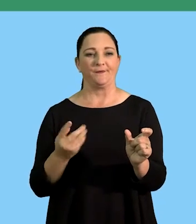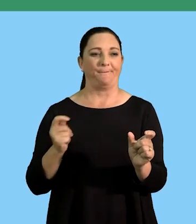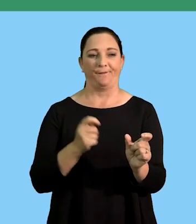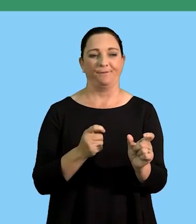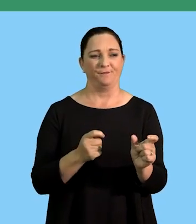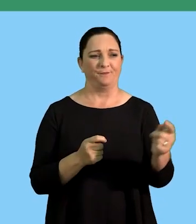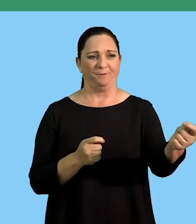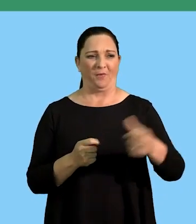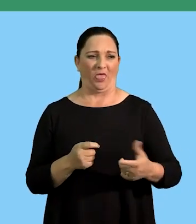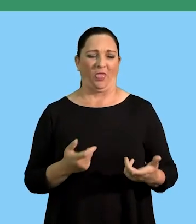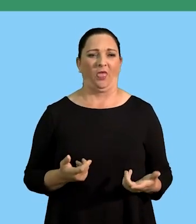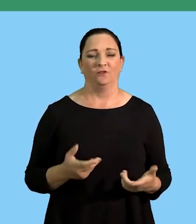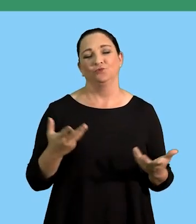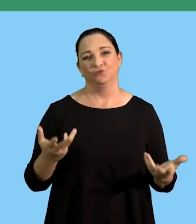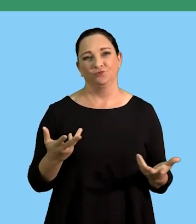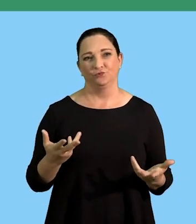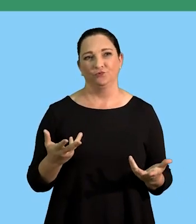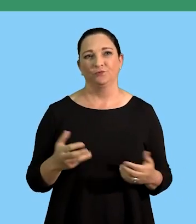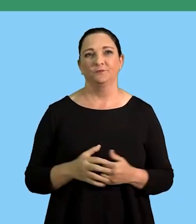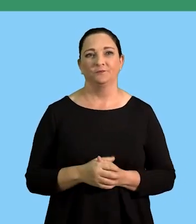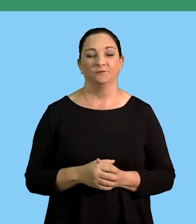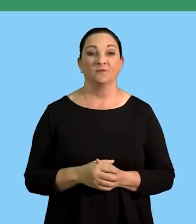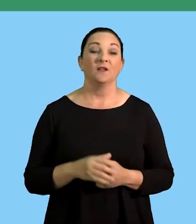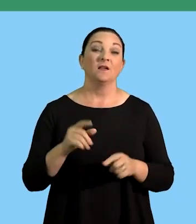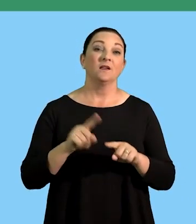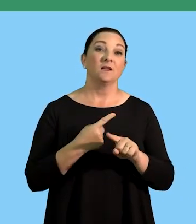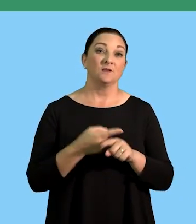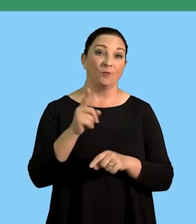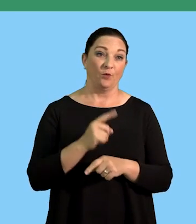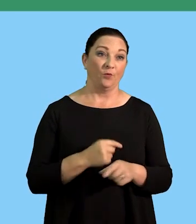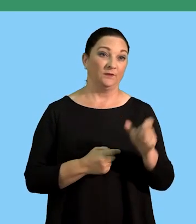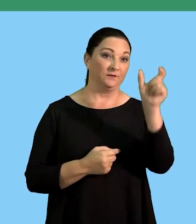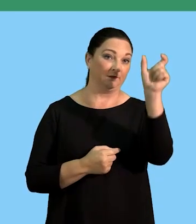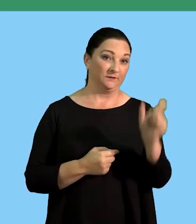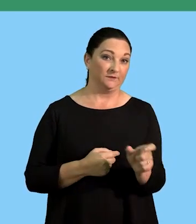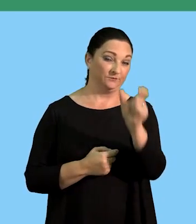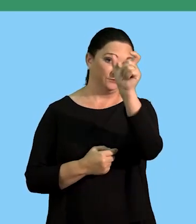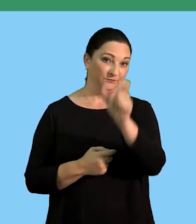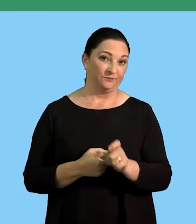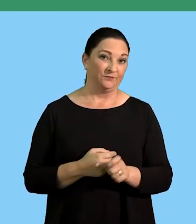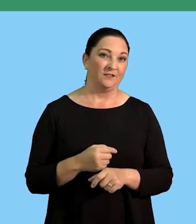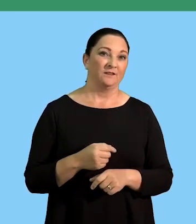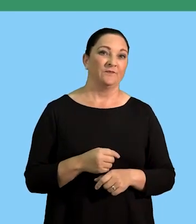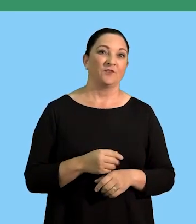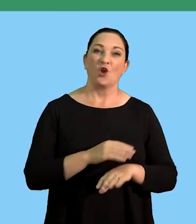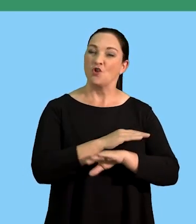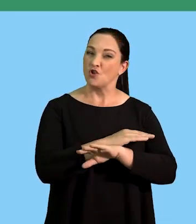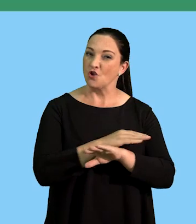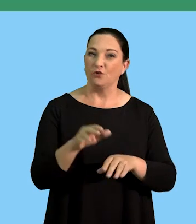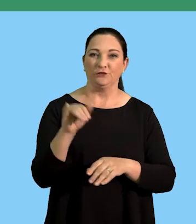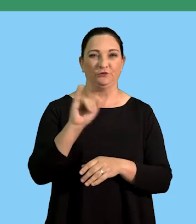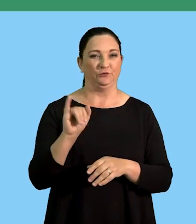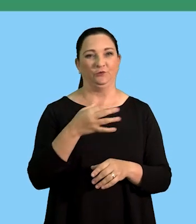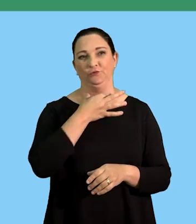the business must pay so that they can be covered. Now let us look into examples of your insurable risks.